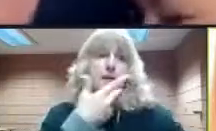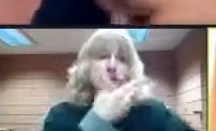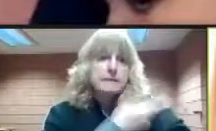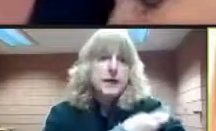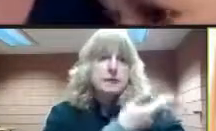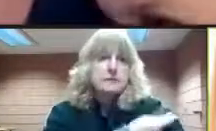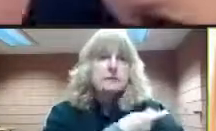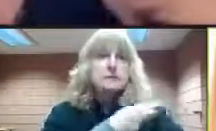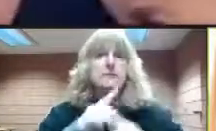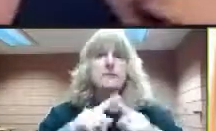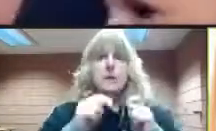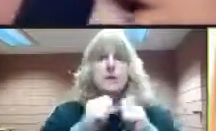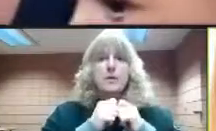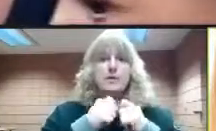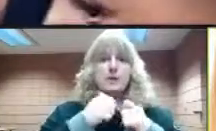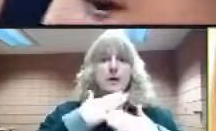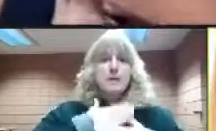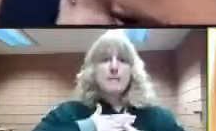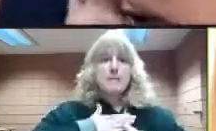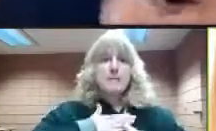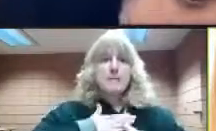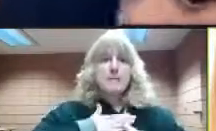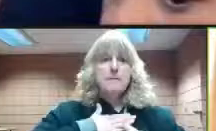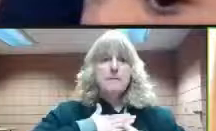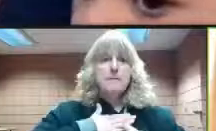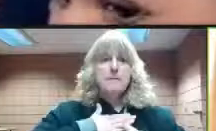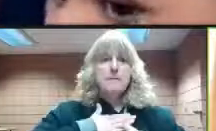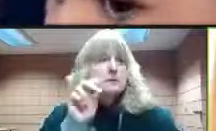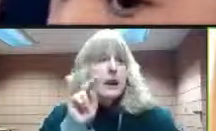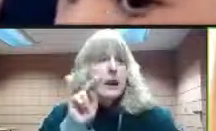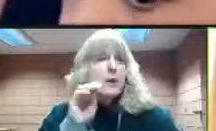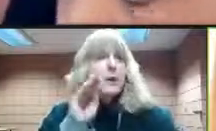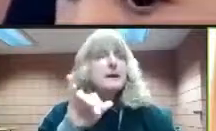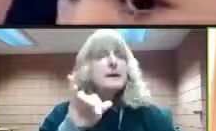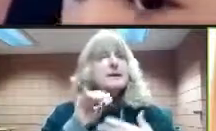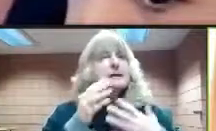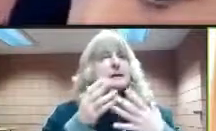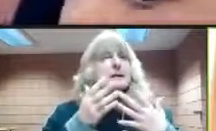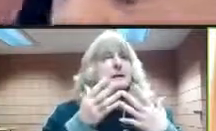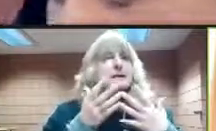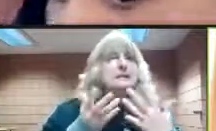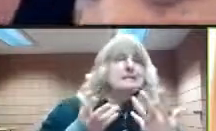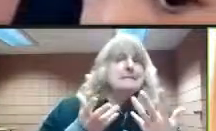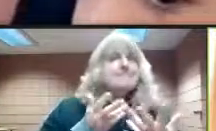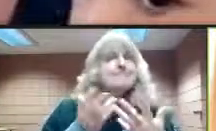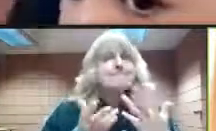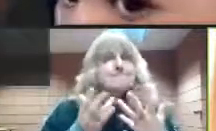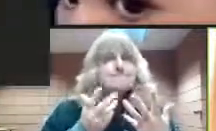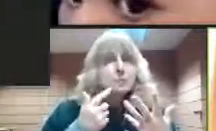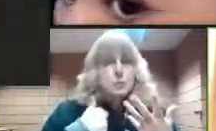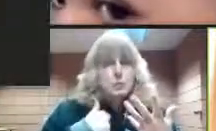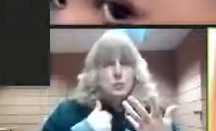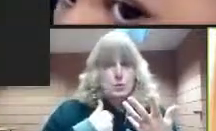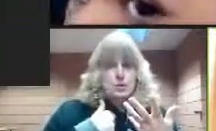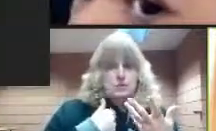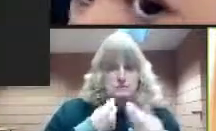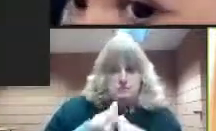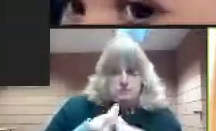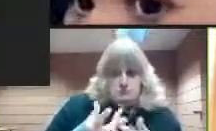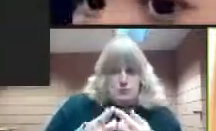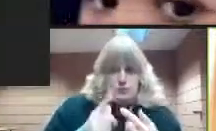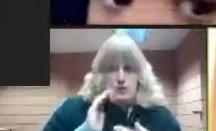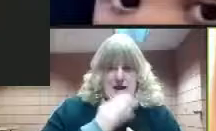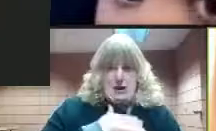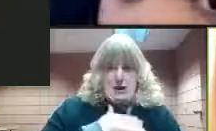body autonomy and all of the things that we're trying to give to our children, a huge concern is what are the